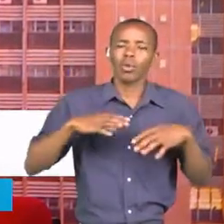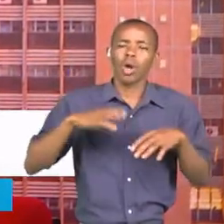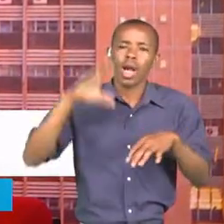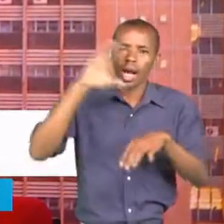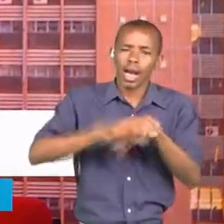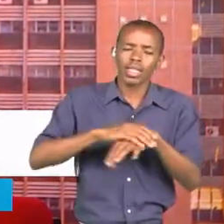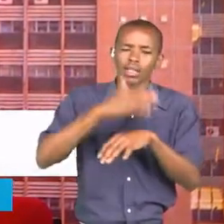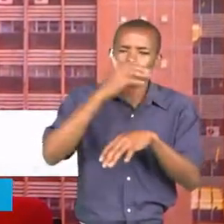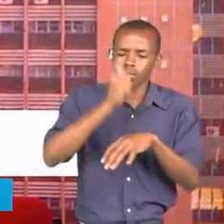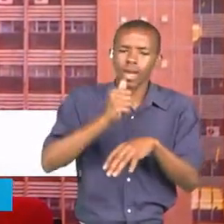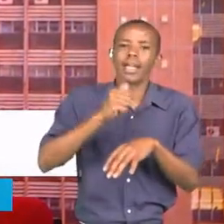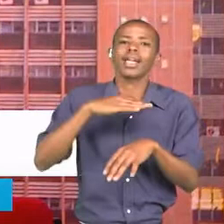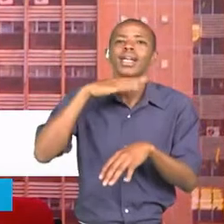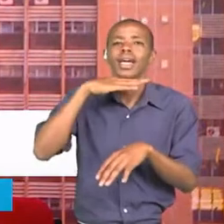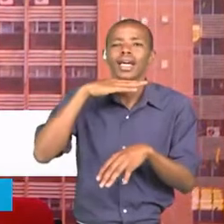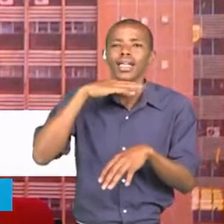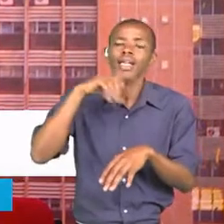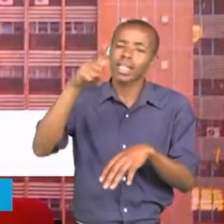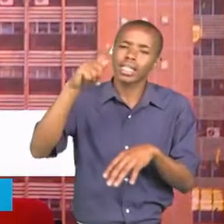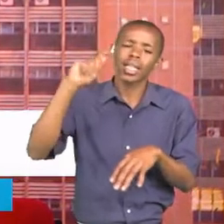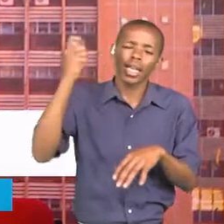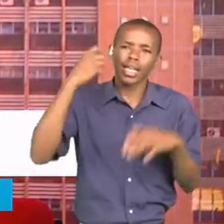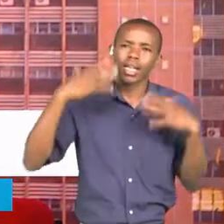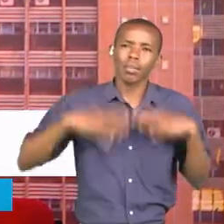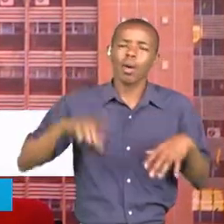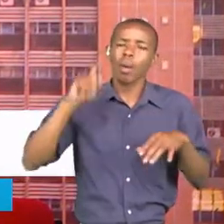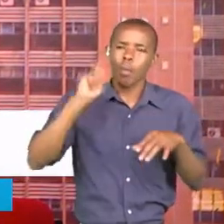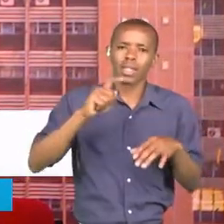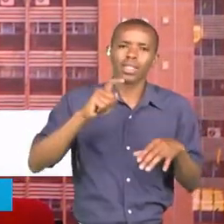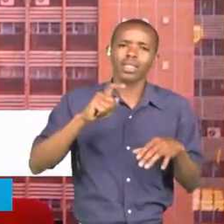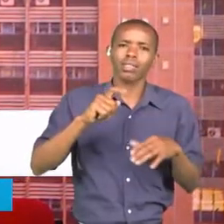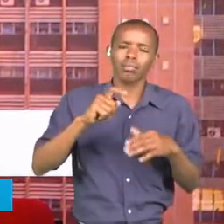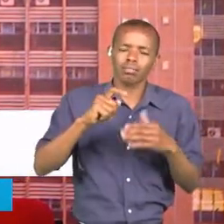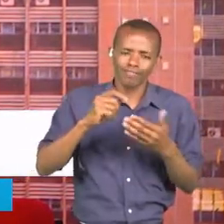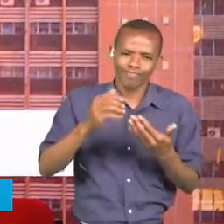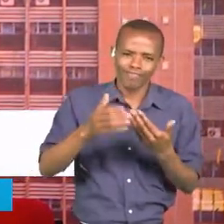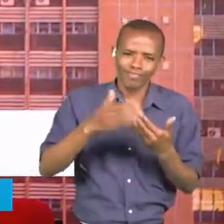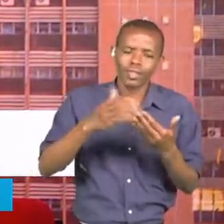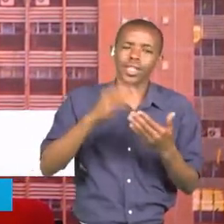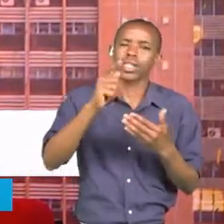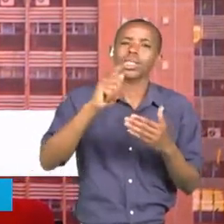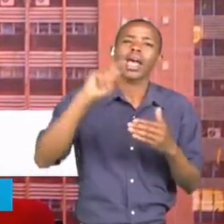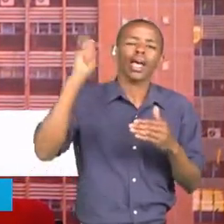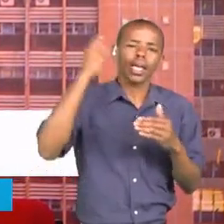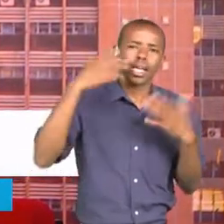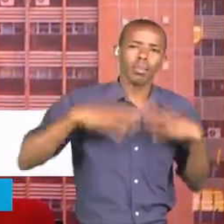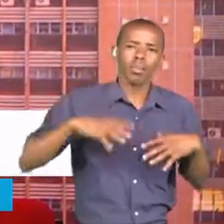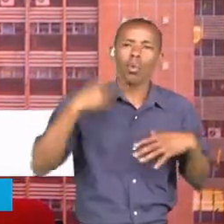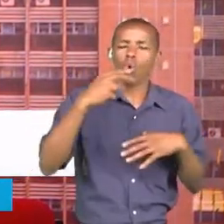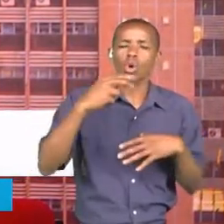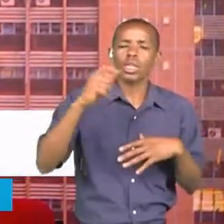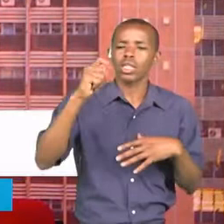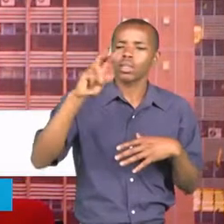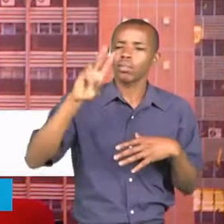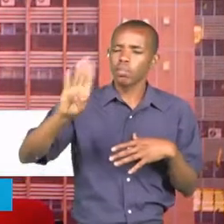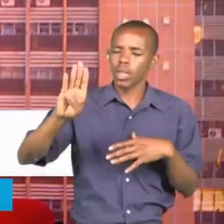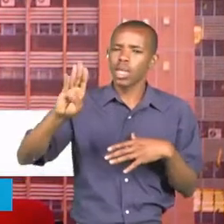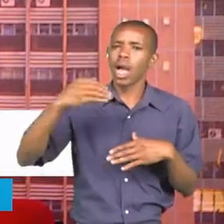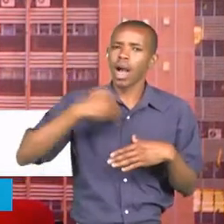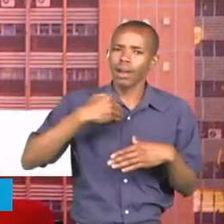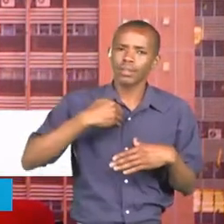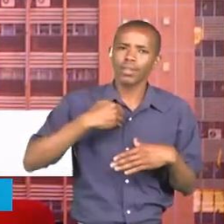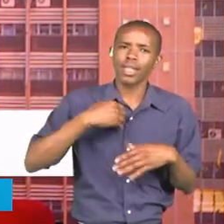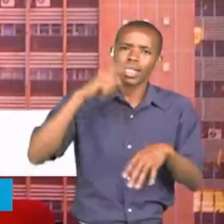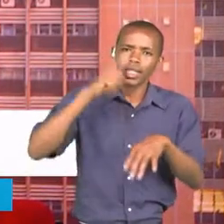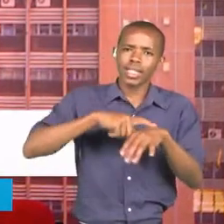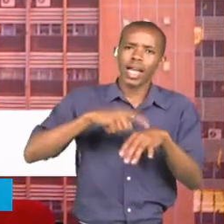was sick and he died, that Kenyan should bug you. Mm-hmm. Whether it is one Kenyan who already had TB, and because he had TB when